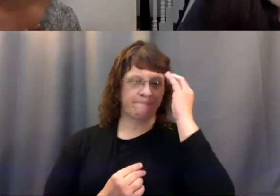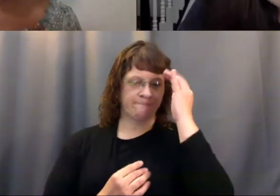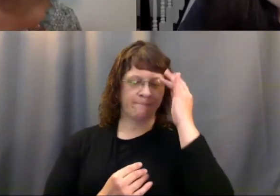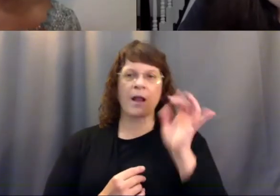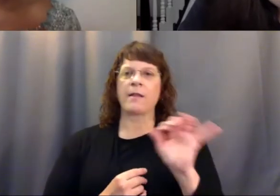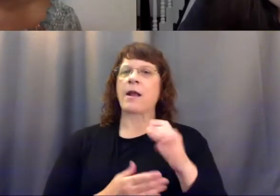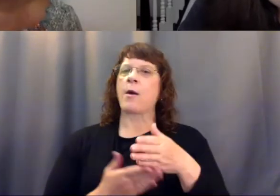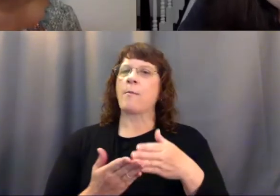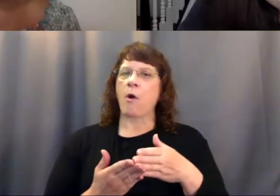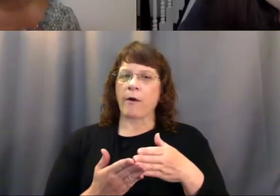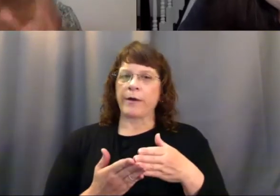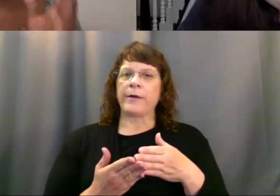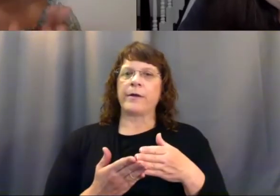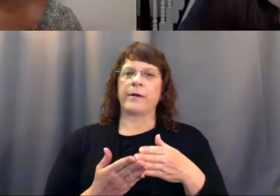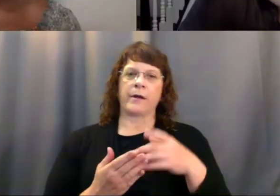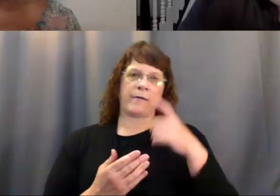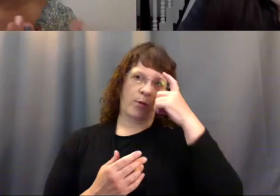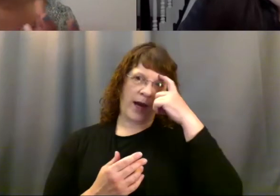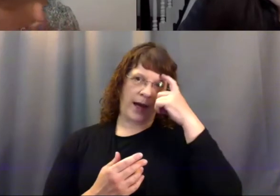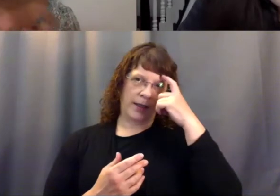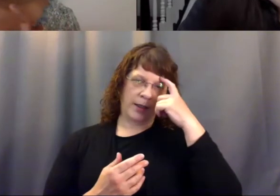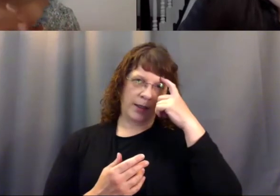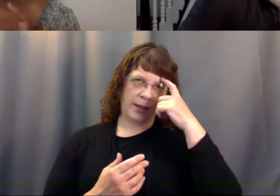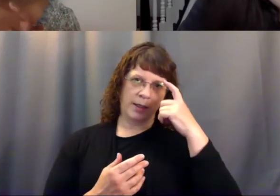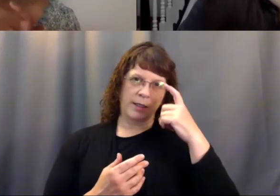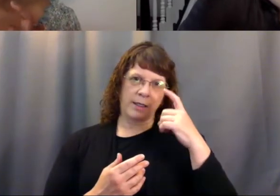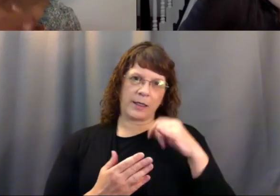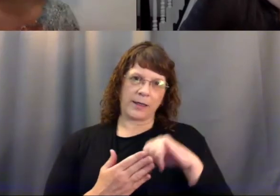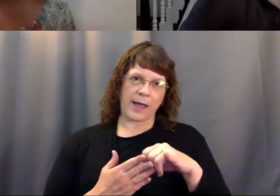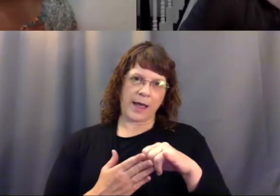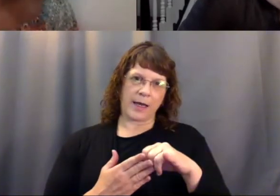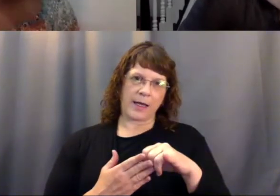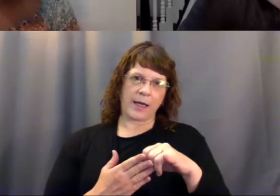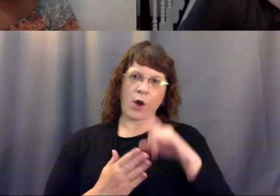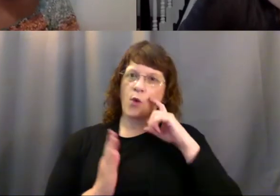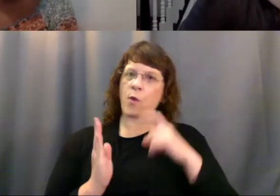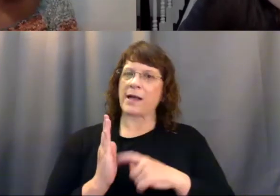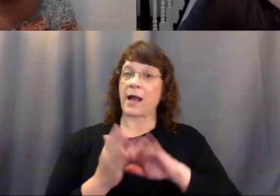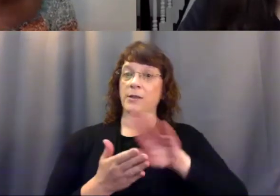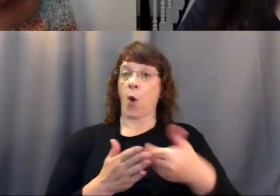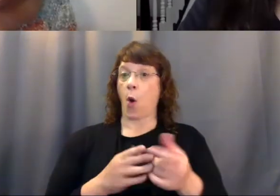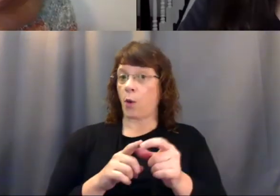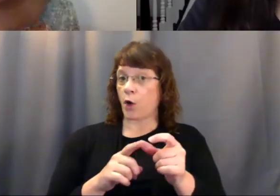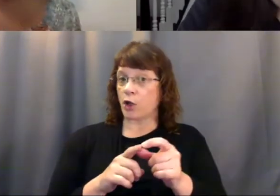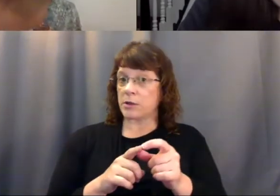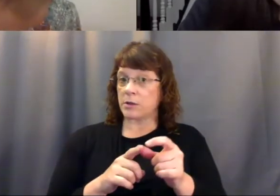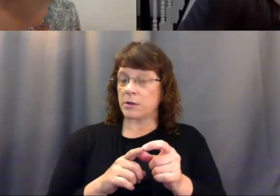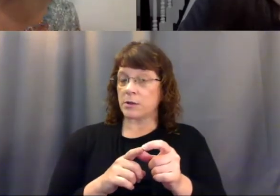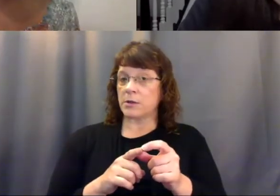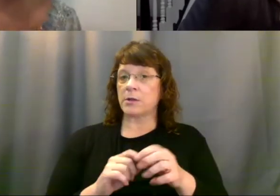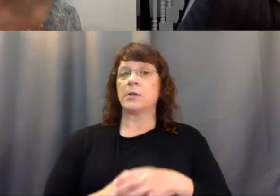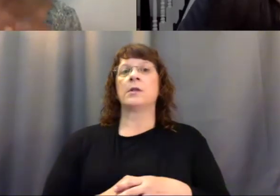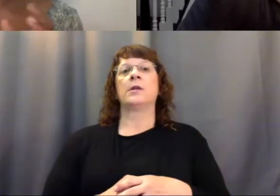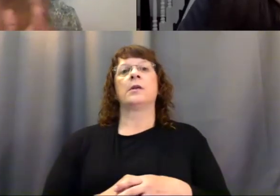there's a part of the region brain, that recognizes whole words or is thought to recognize whole words.